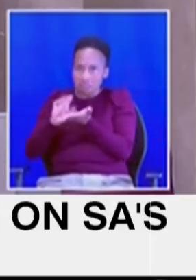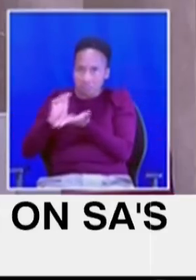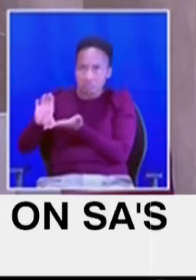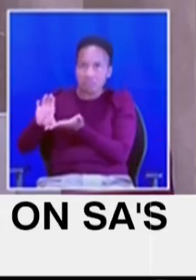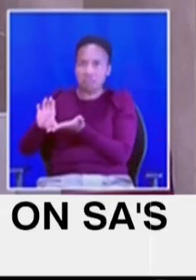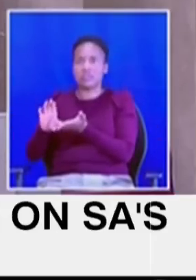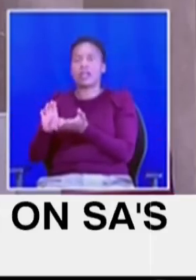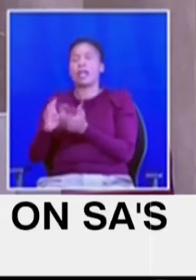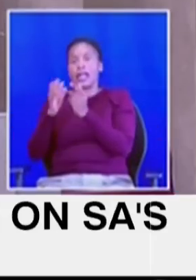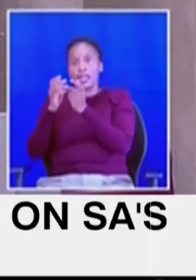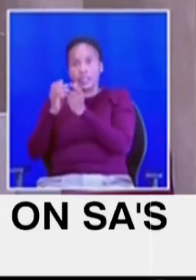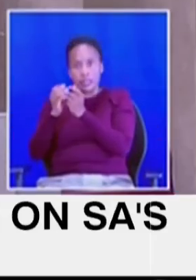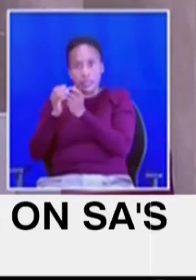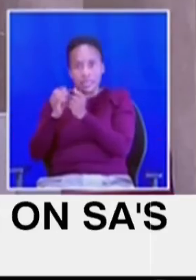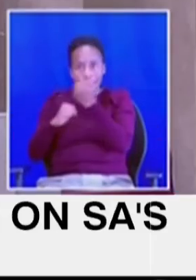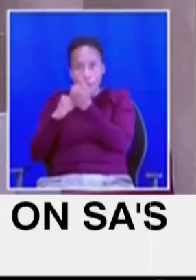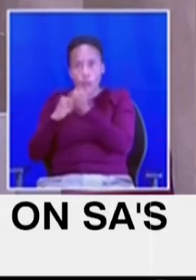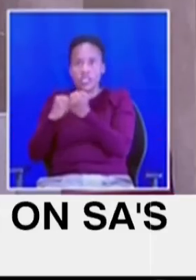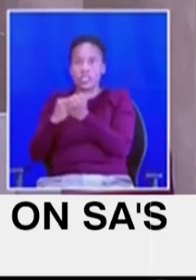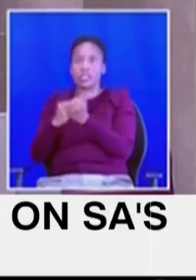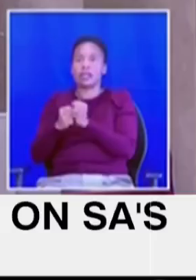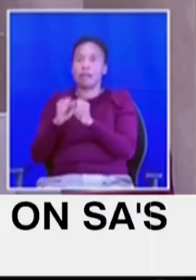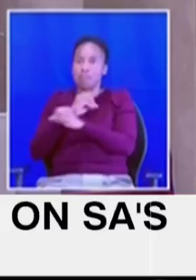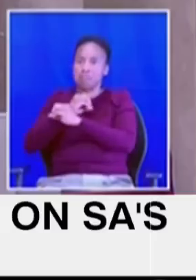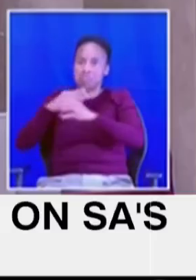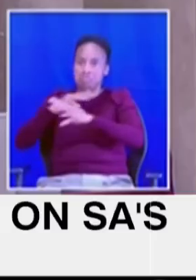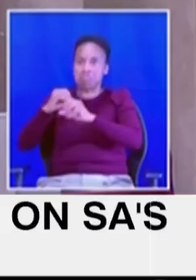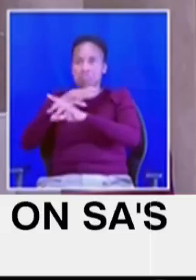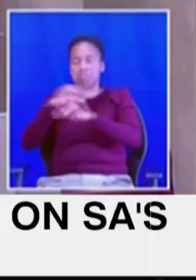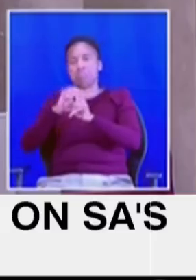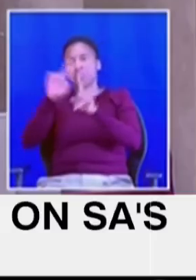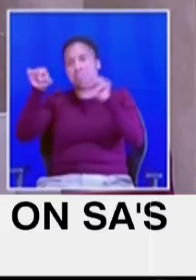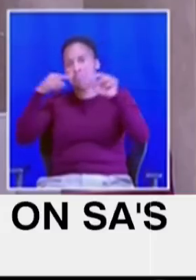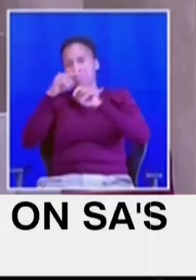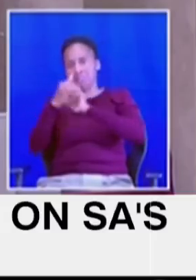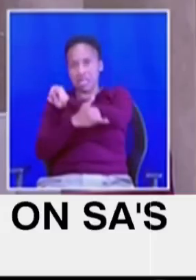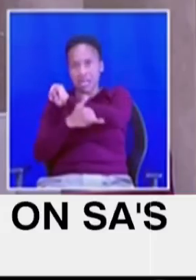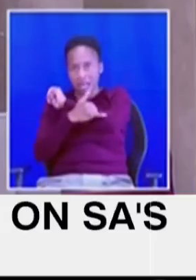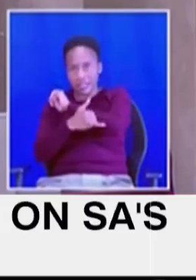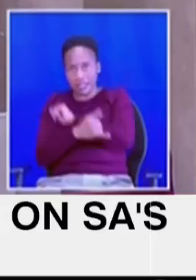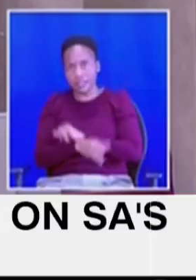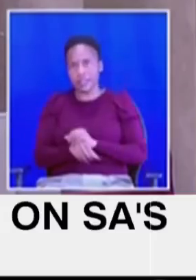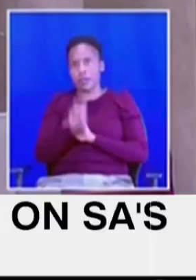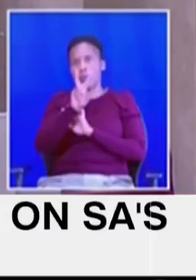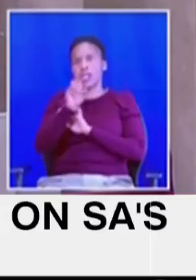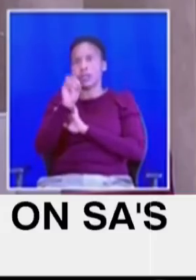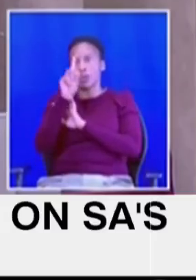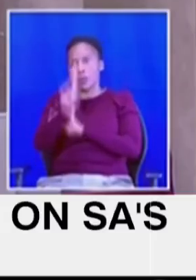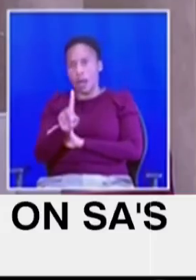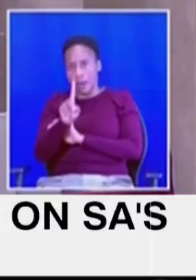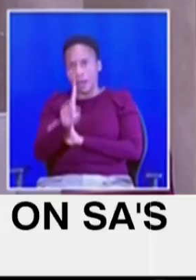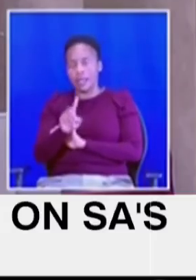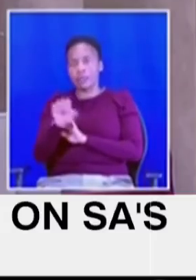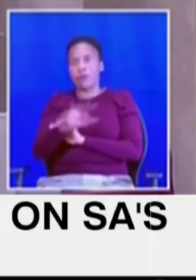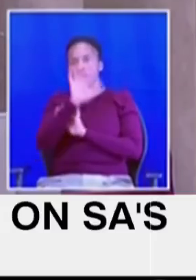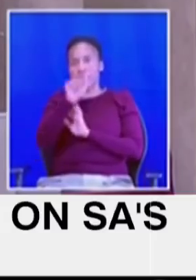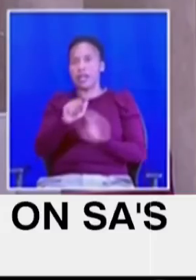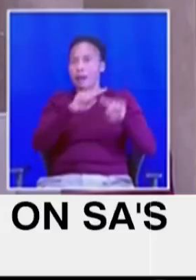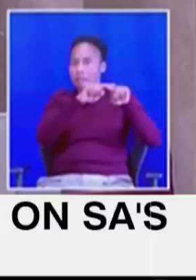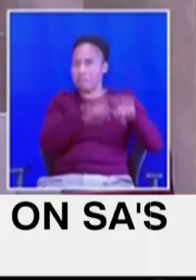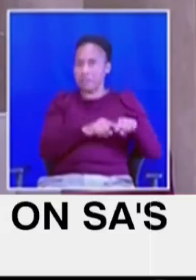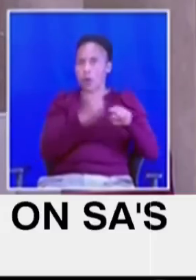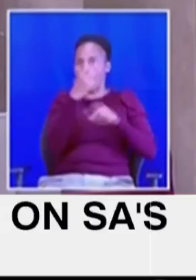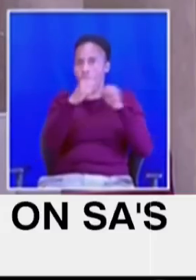In 2021, South Africa was put under a one-year observation period, allowing